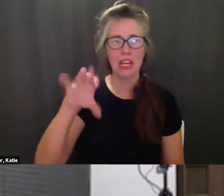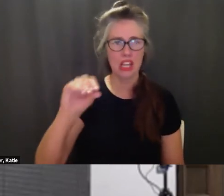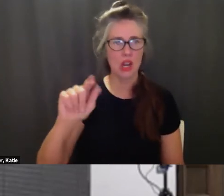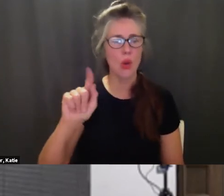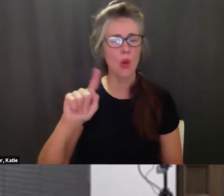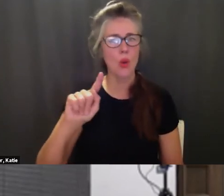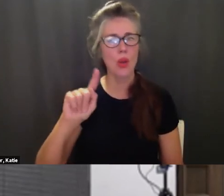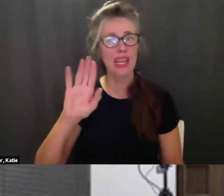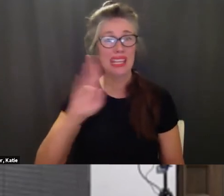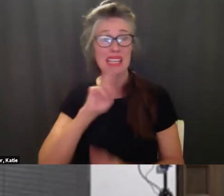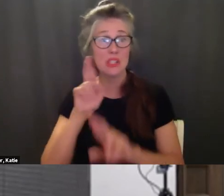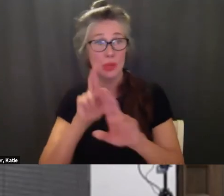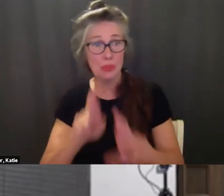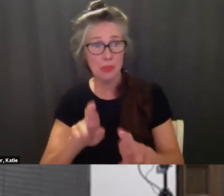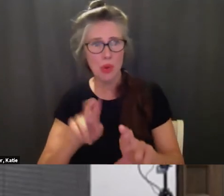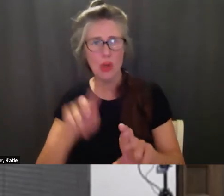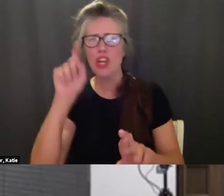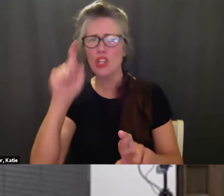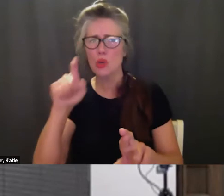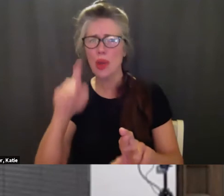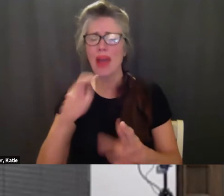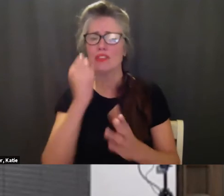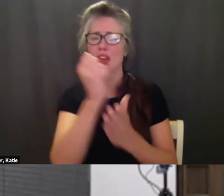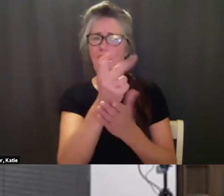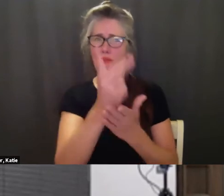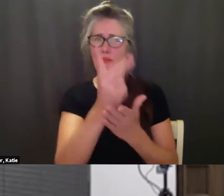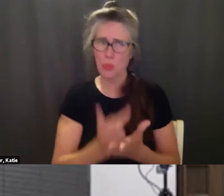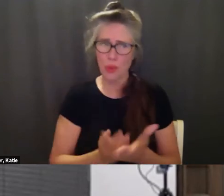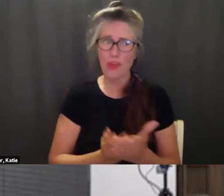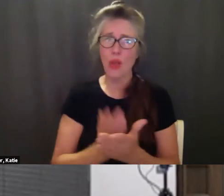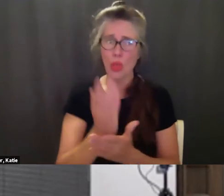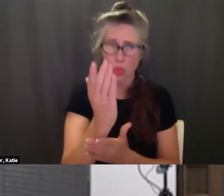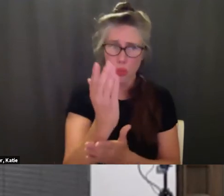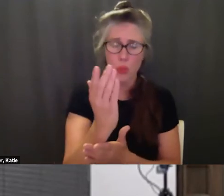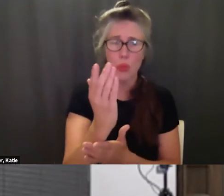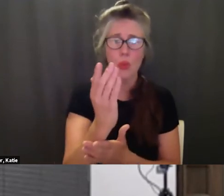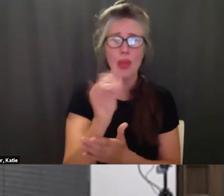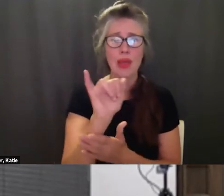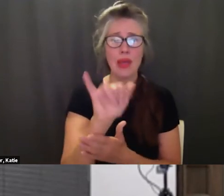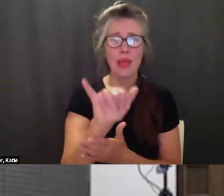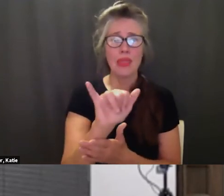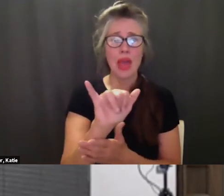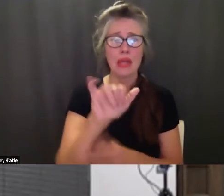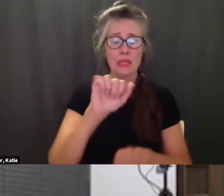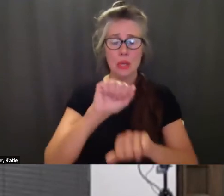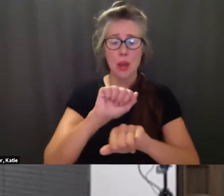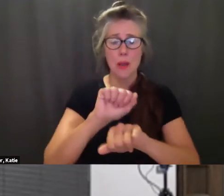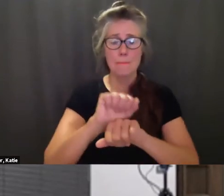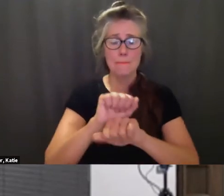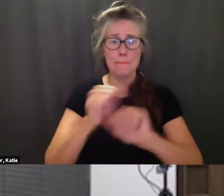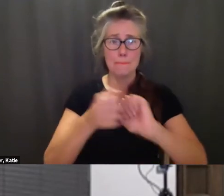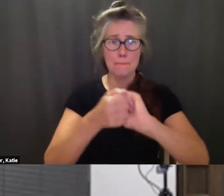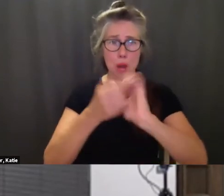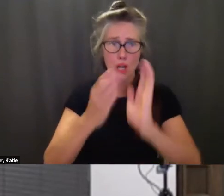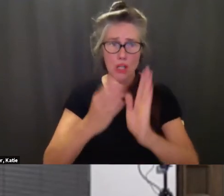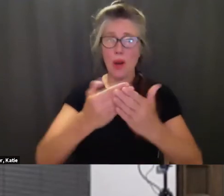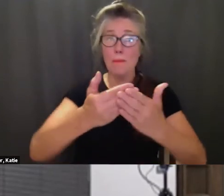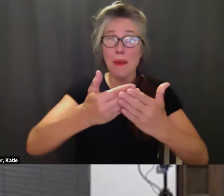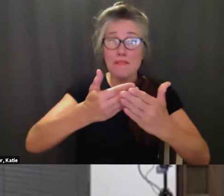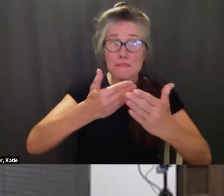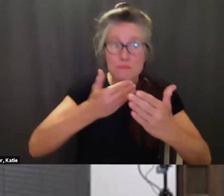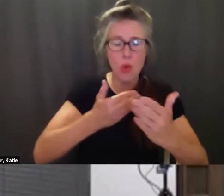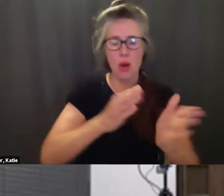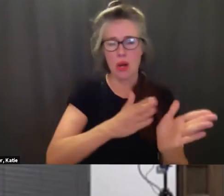and get all the approvals through the labor partner, get it approved by you before we then go to